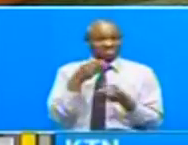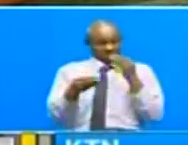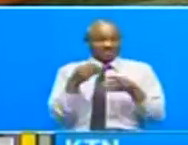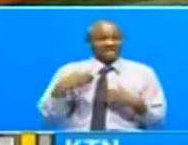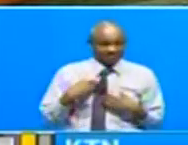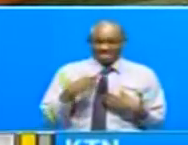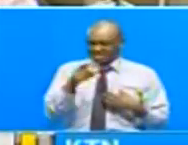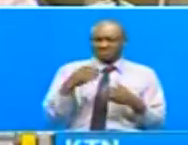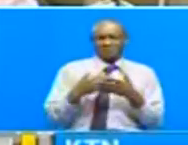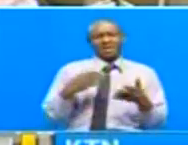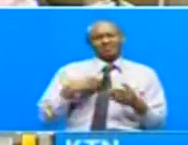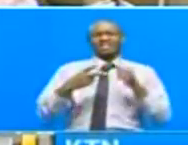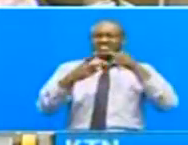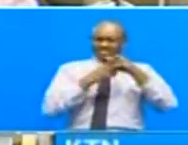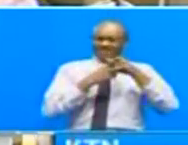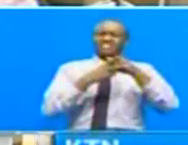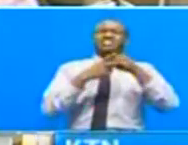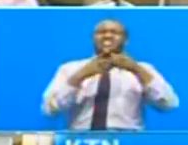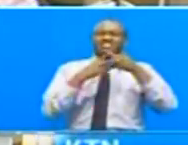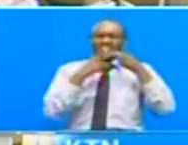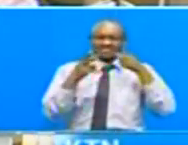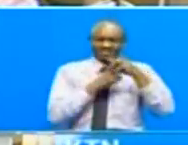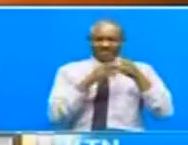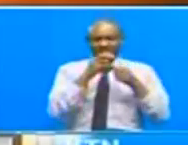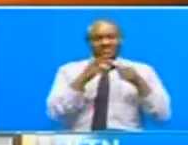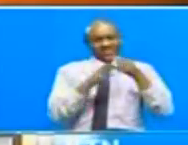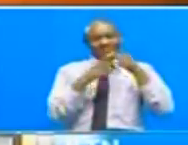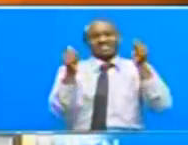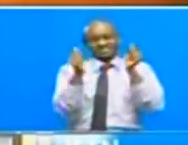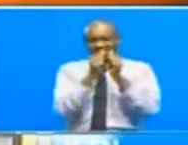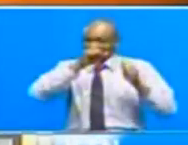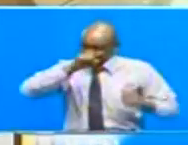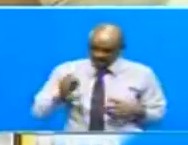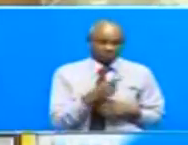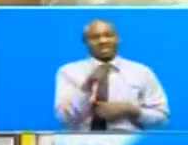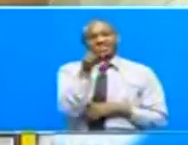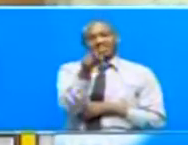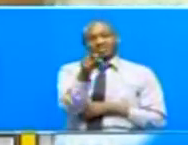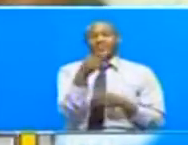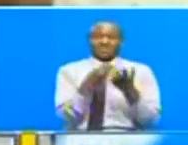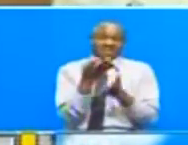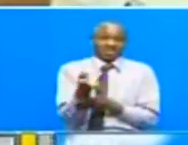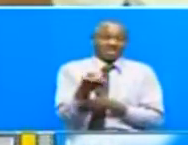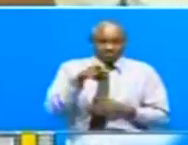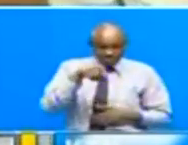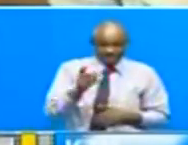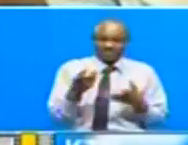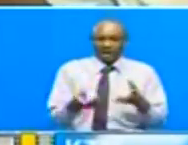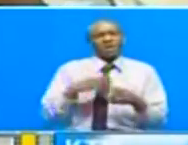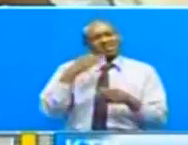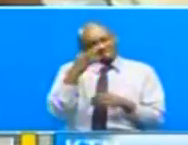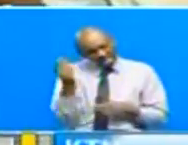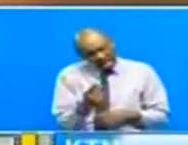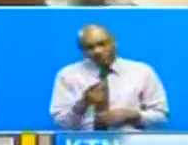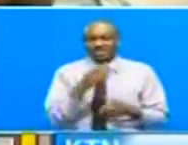has incurred a cost of 710,000 shillings for the 1 year and 4 months he has been here. He has to be turned in his crib every